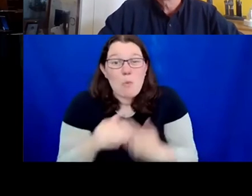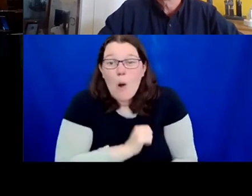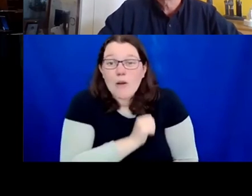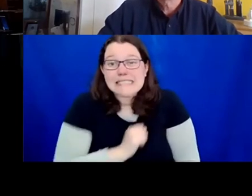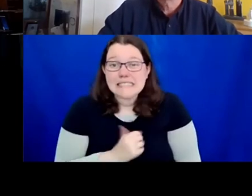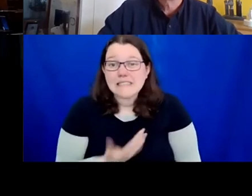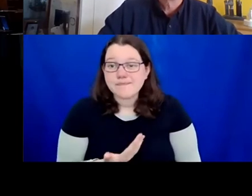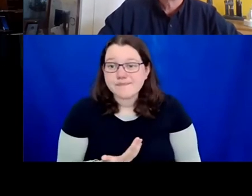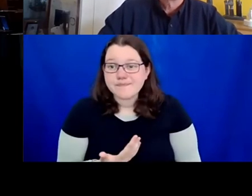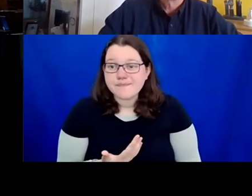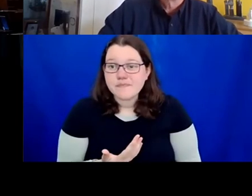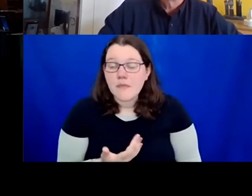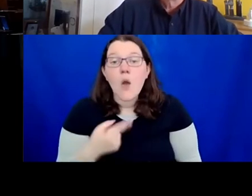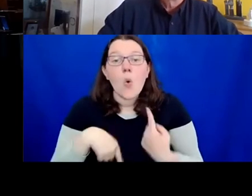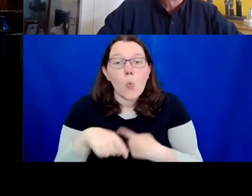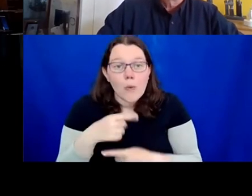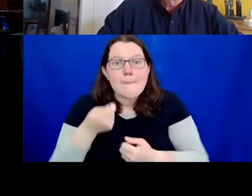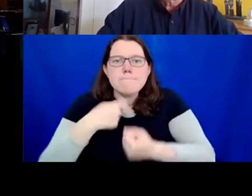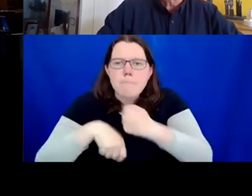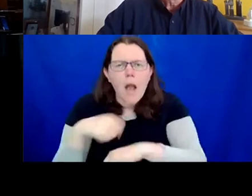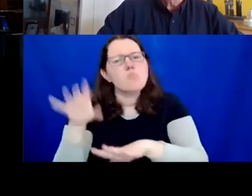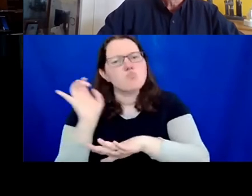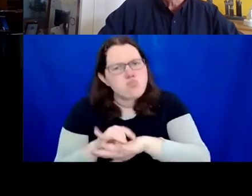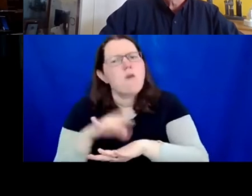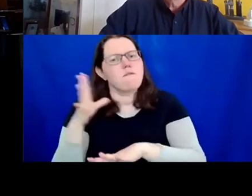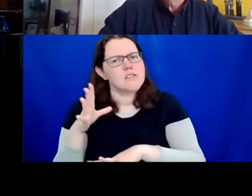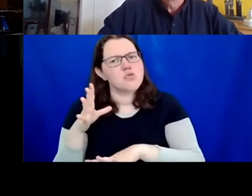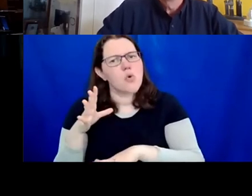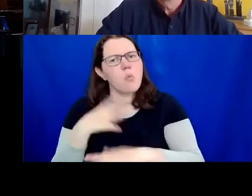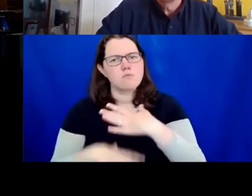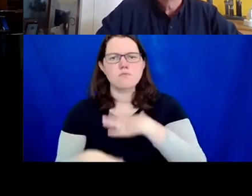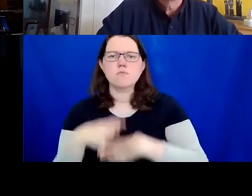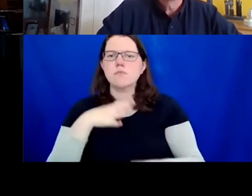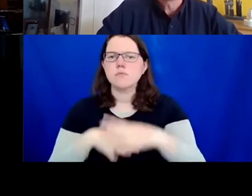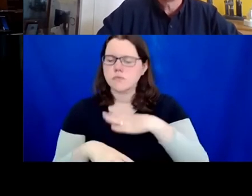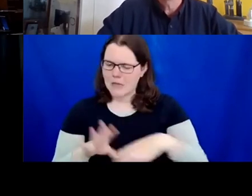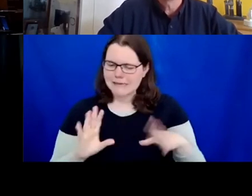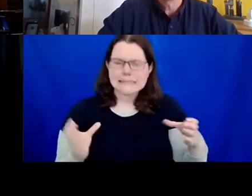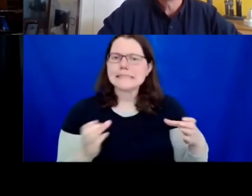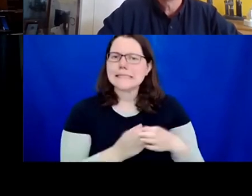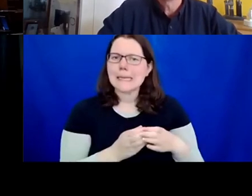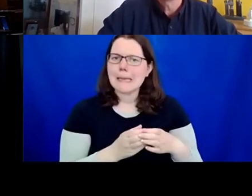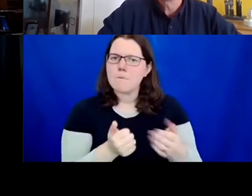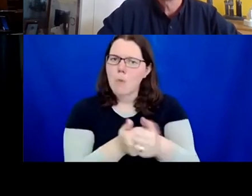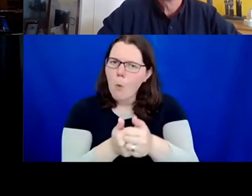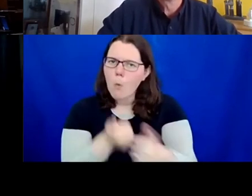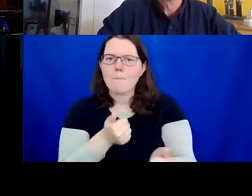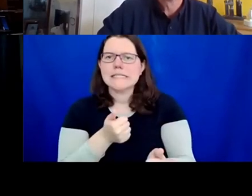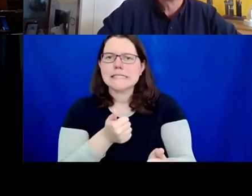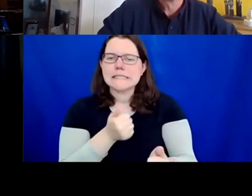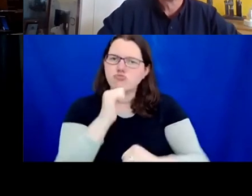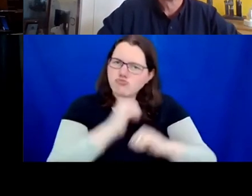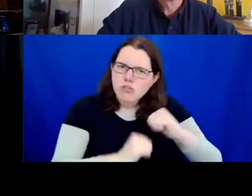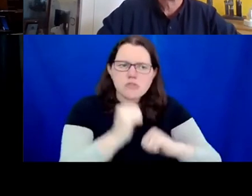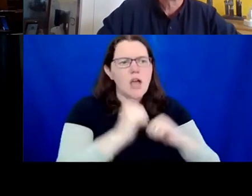the way that we've been professionalized and the way that teams and organizations are set up, and in part sort of because of